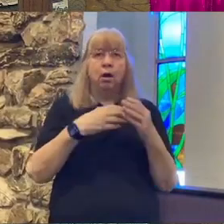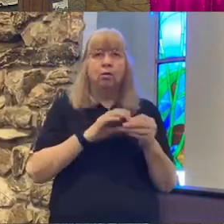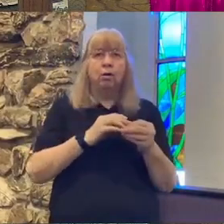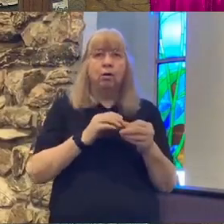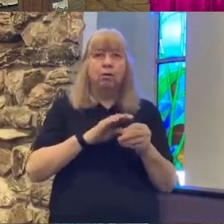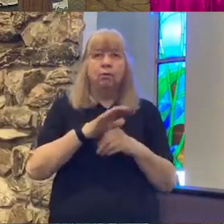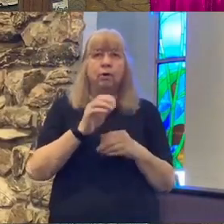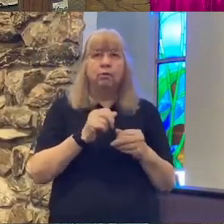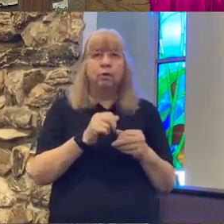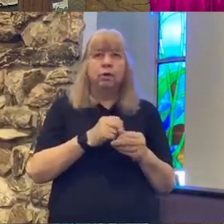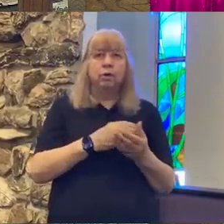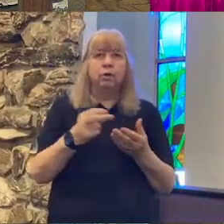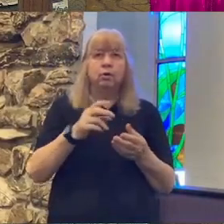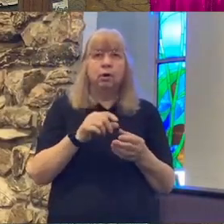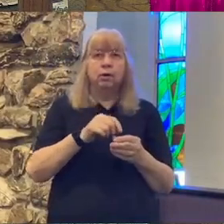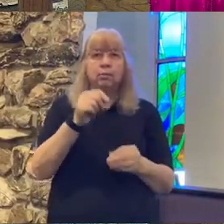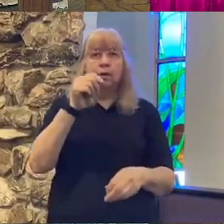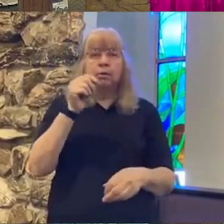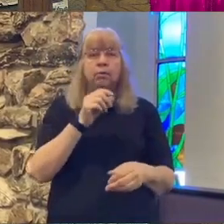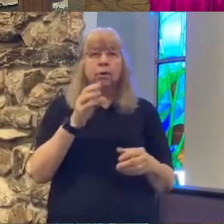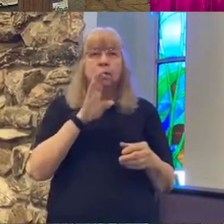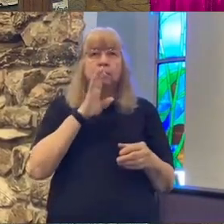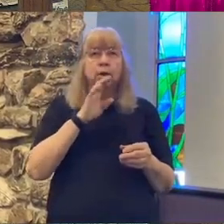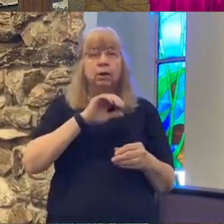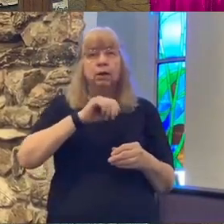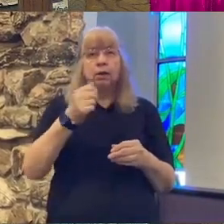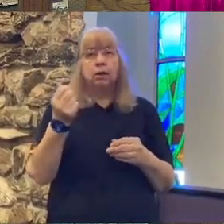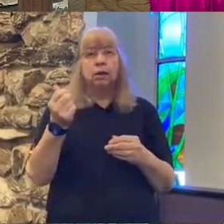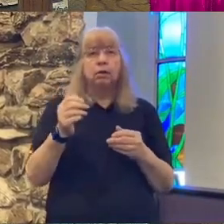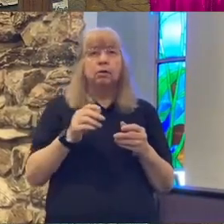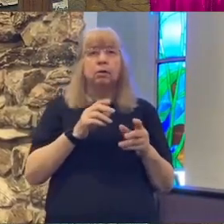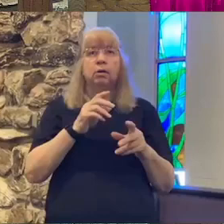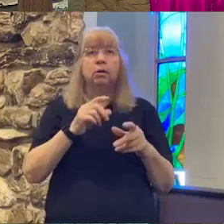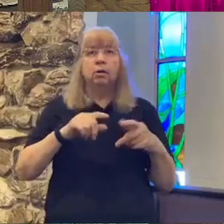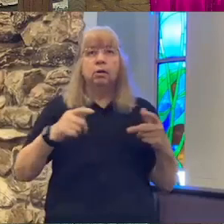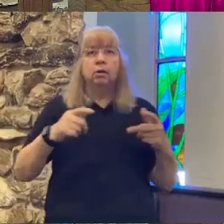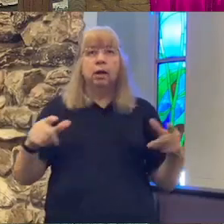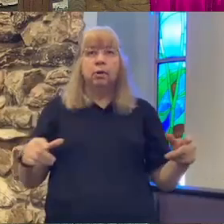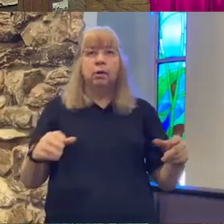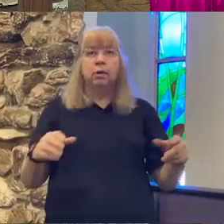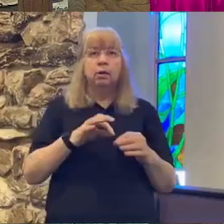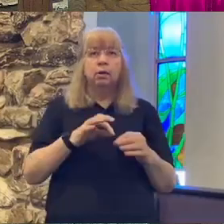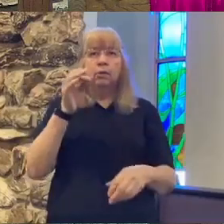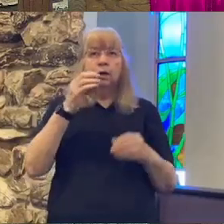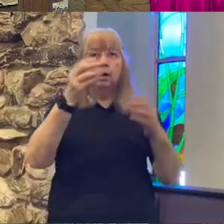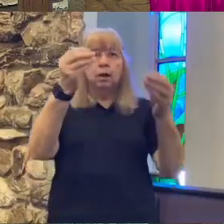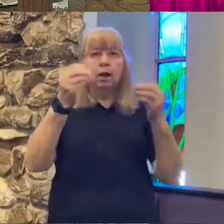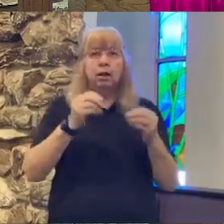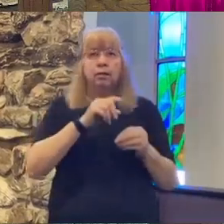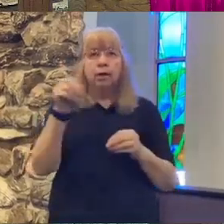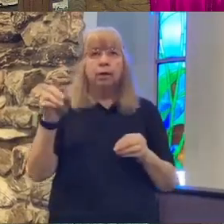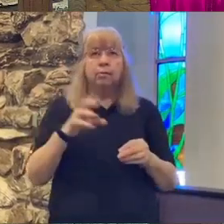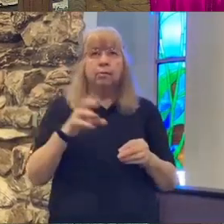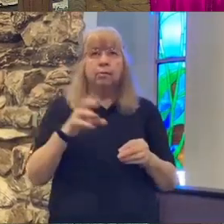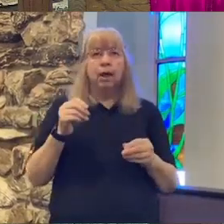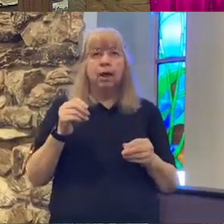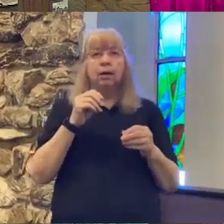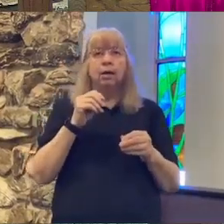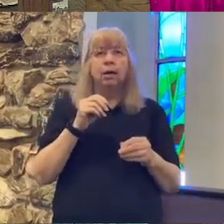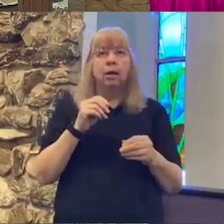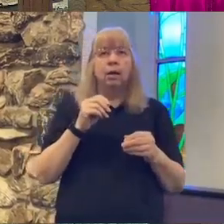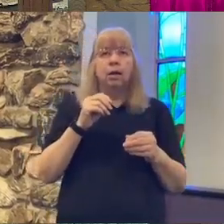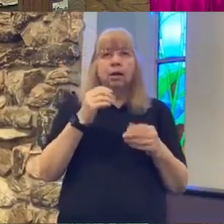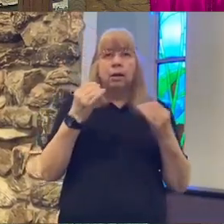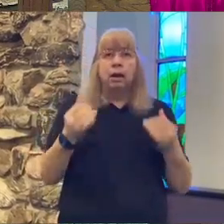began to speak in other languages as the Spirit gave them ability. Now there were devout Jews from every nation that